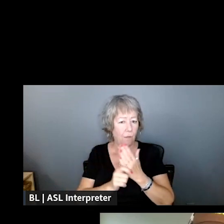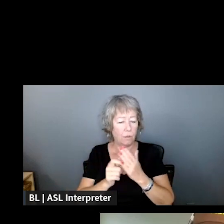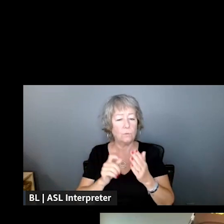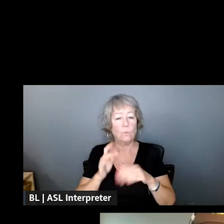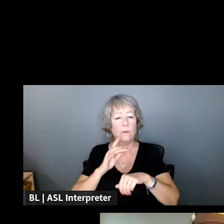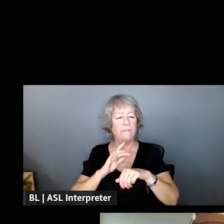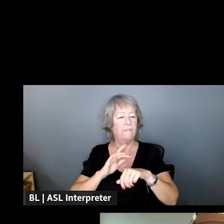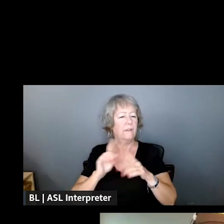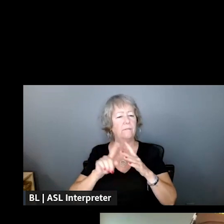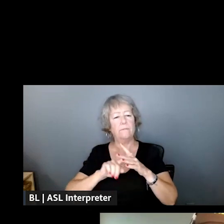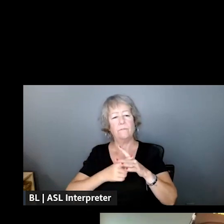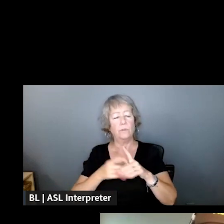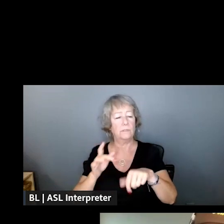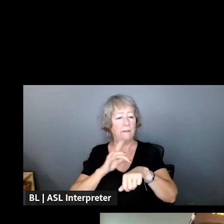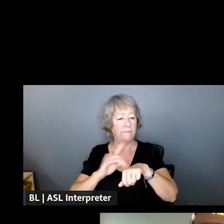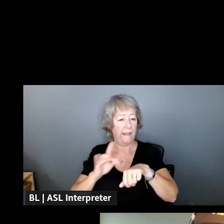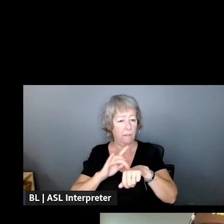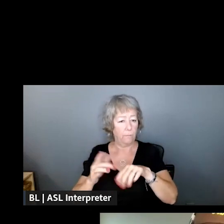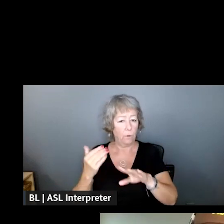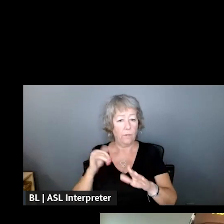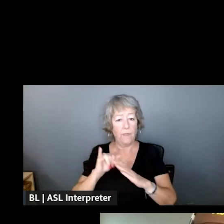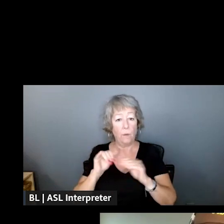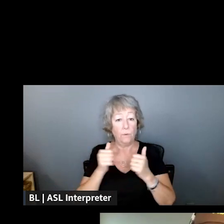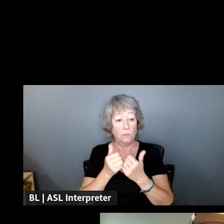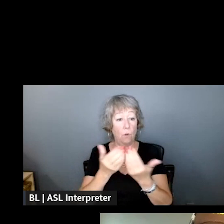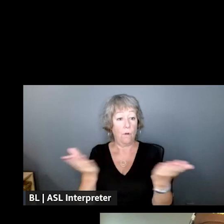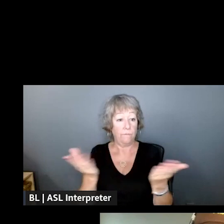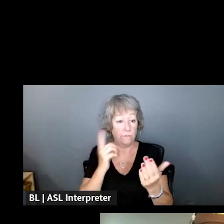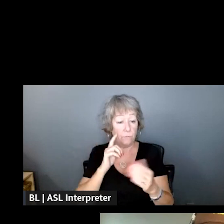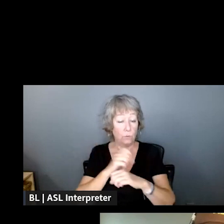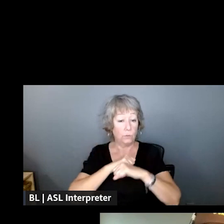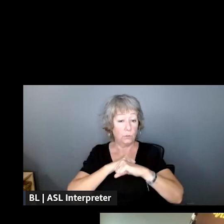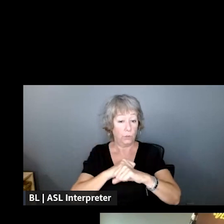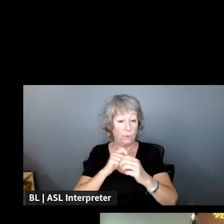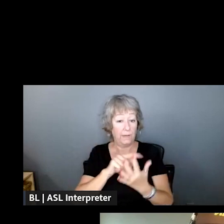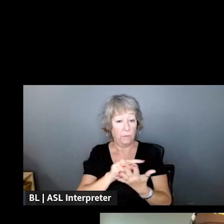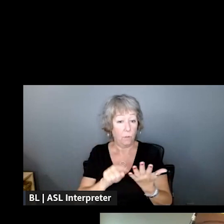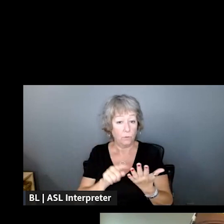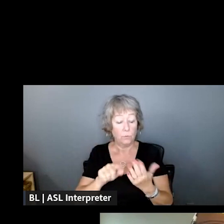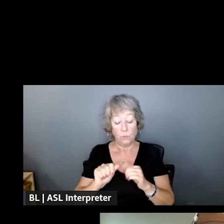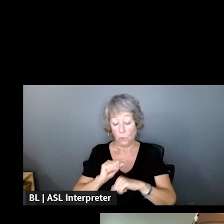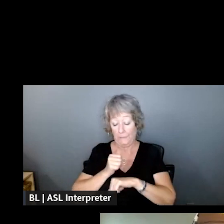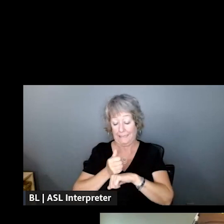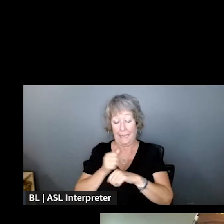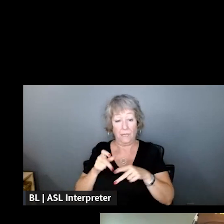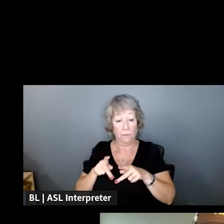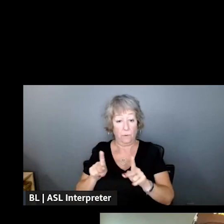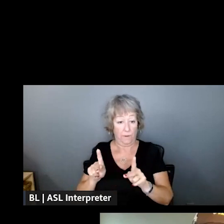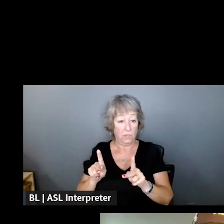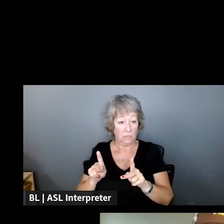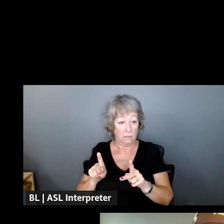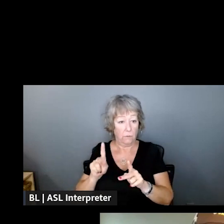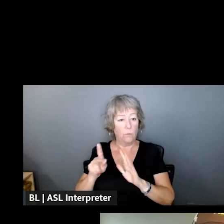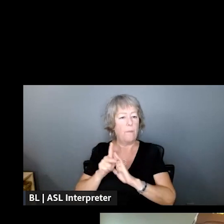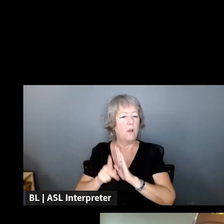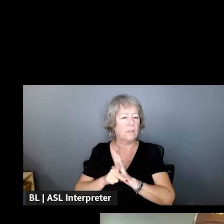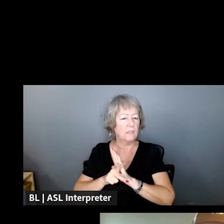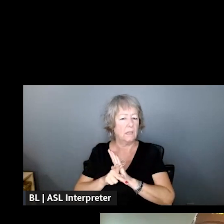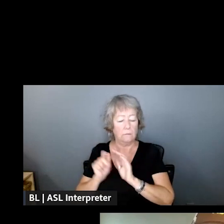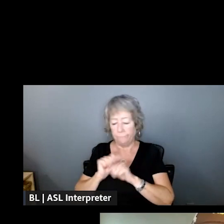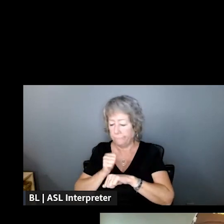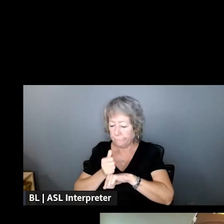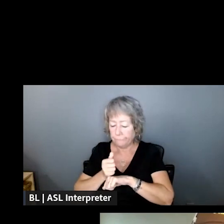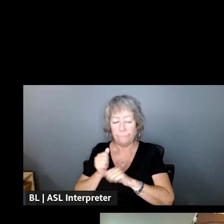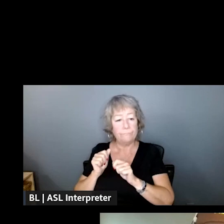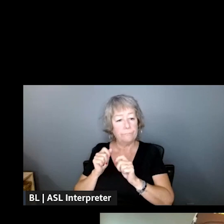available, what was offered for securing them was setting your permissions through IAM based policies. So very similar to